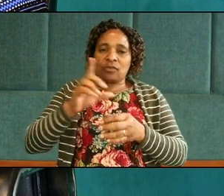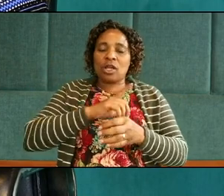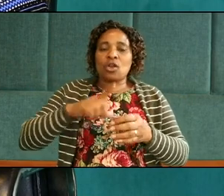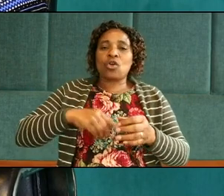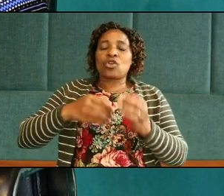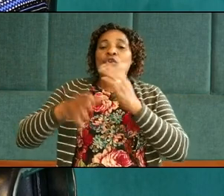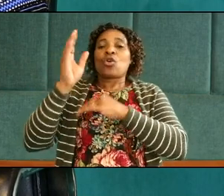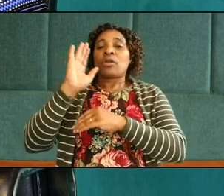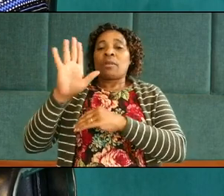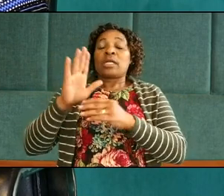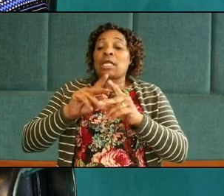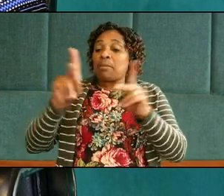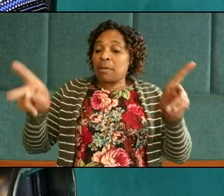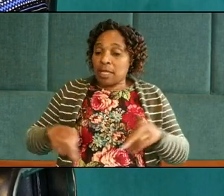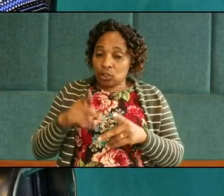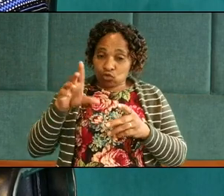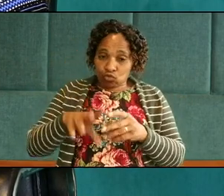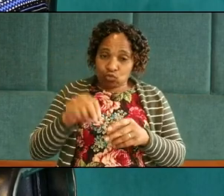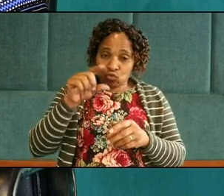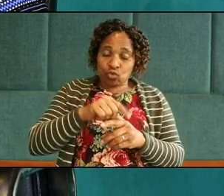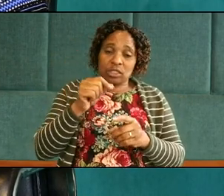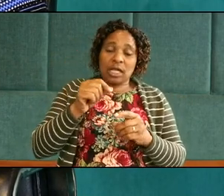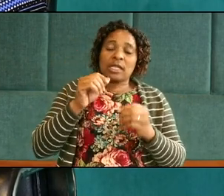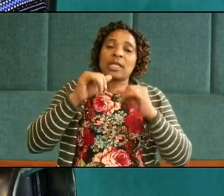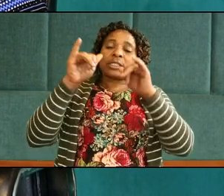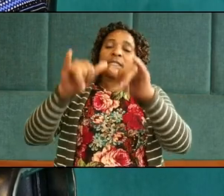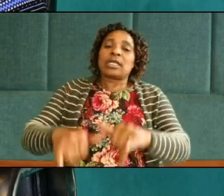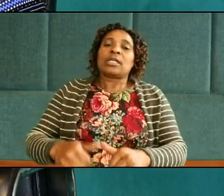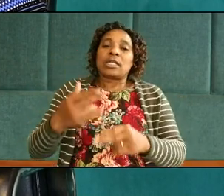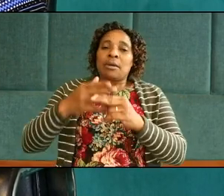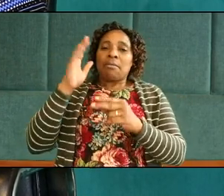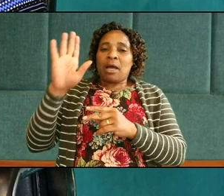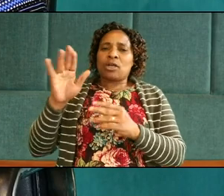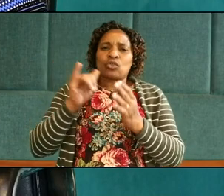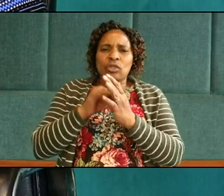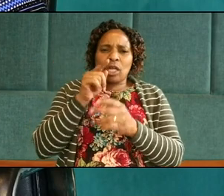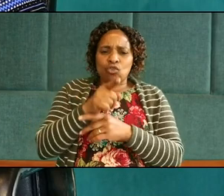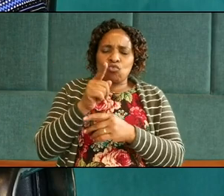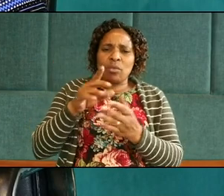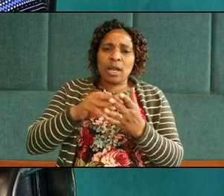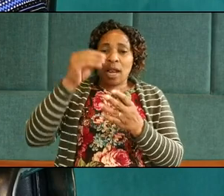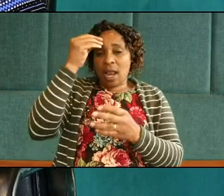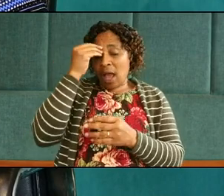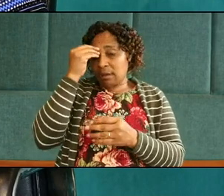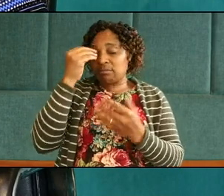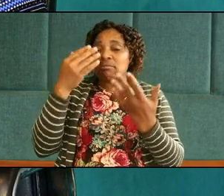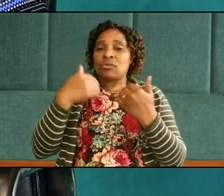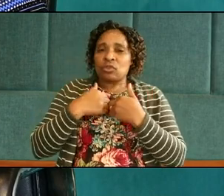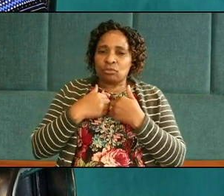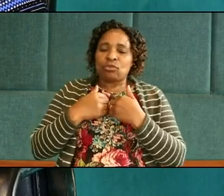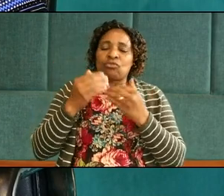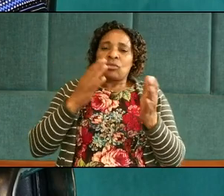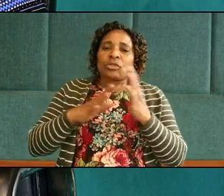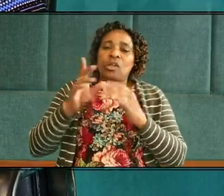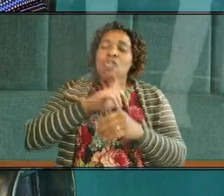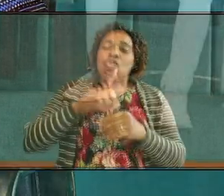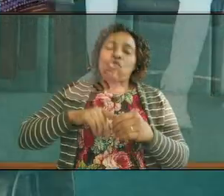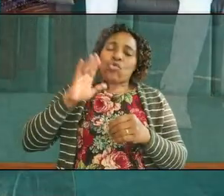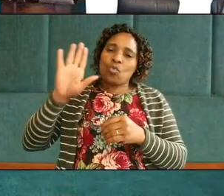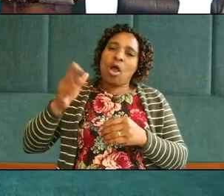the place he will choose as a dwelling for his name, so that you may learn to revere the Lord your God